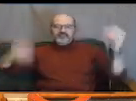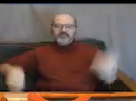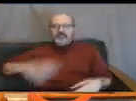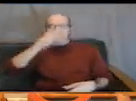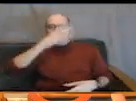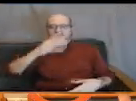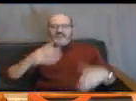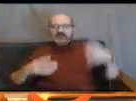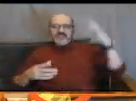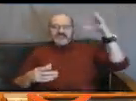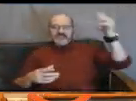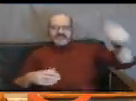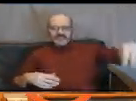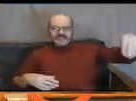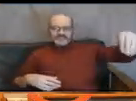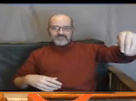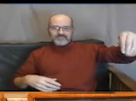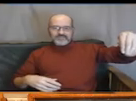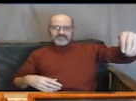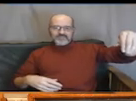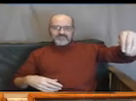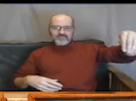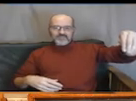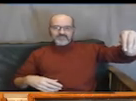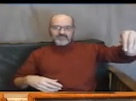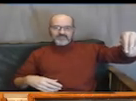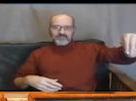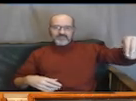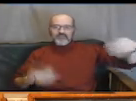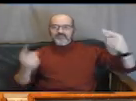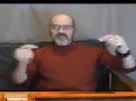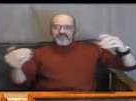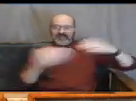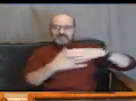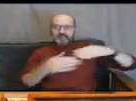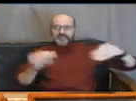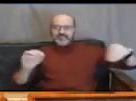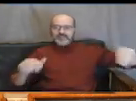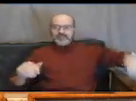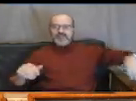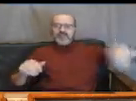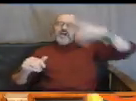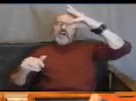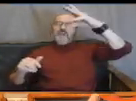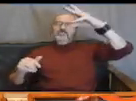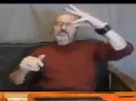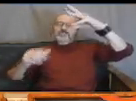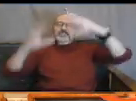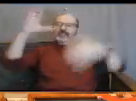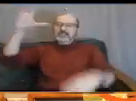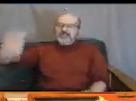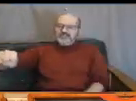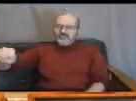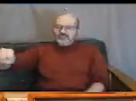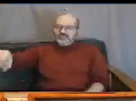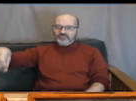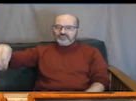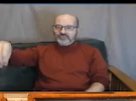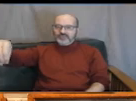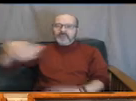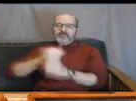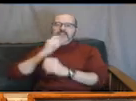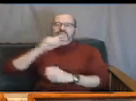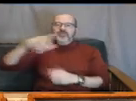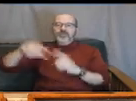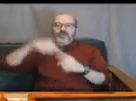Toss, fingers down, and catch. Let's try that again, Mr. Ade. Toss and catch. Making